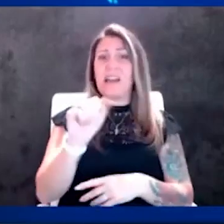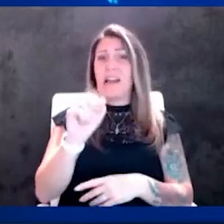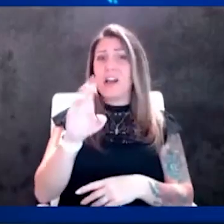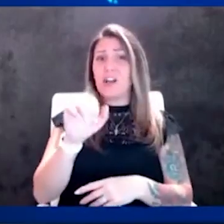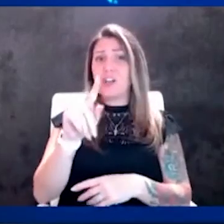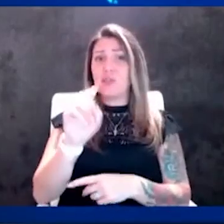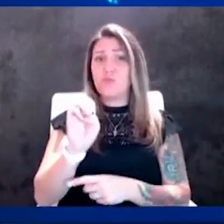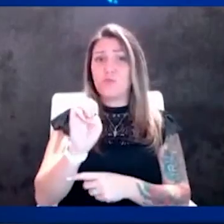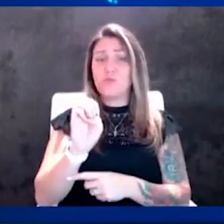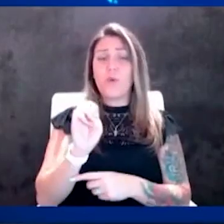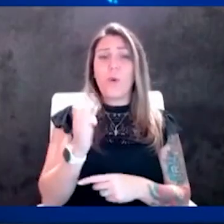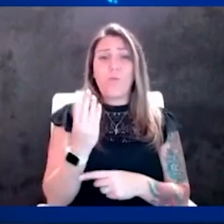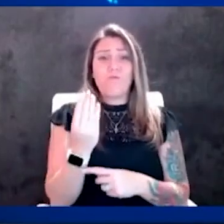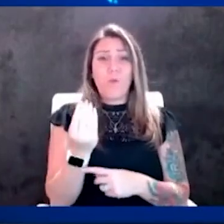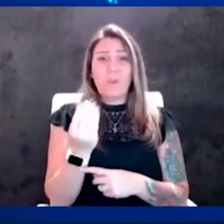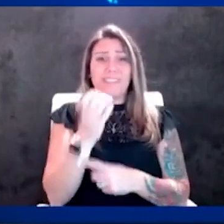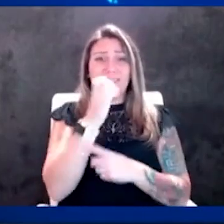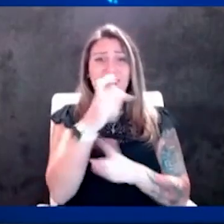are unvaccinated,